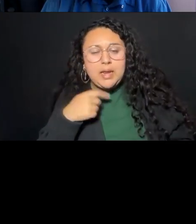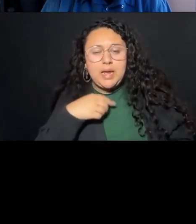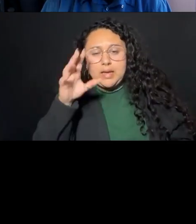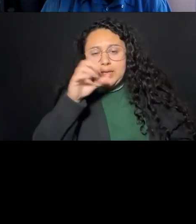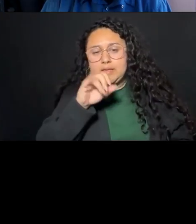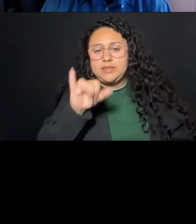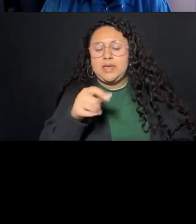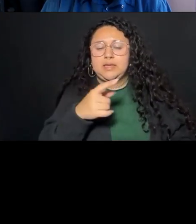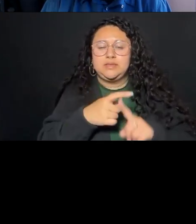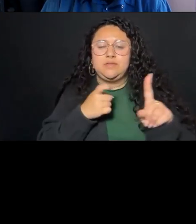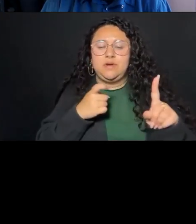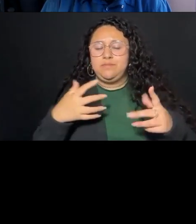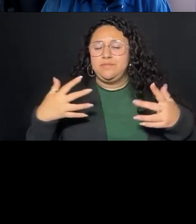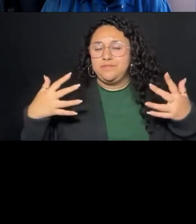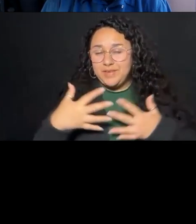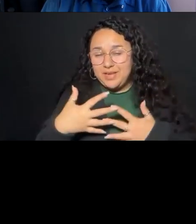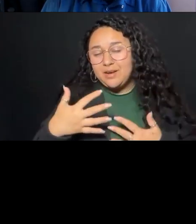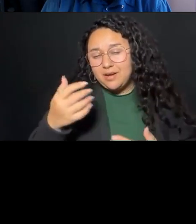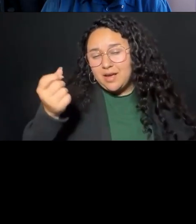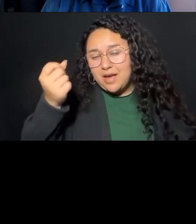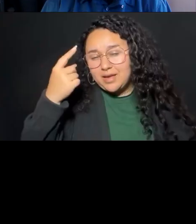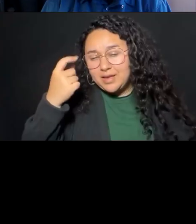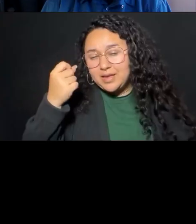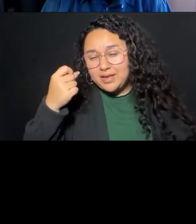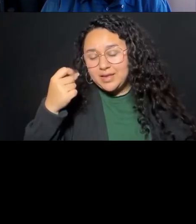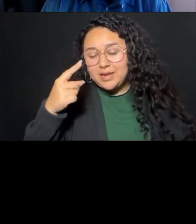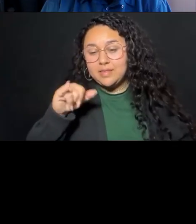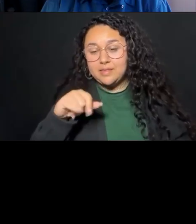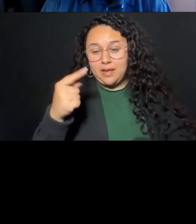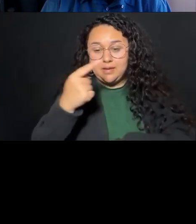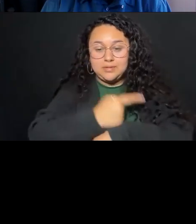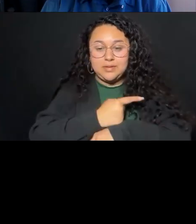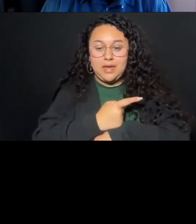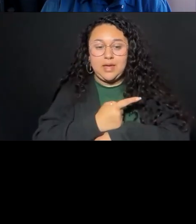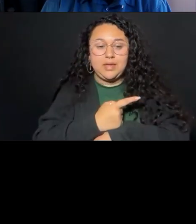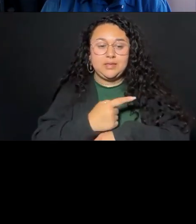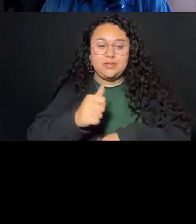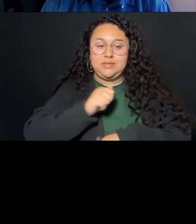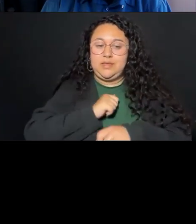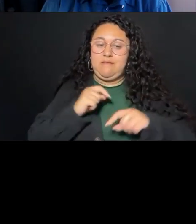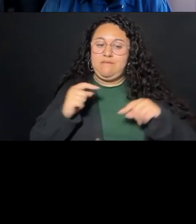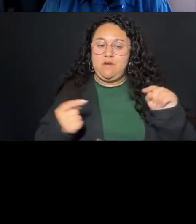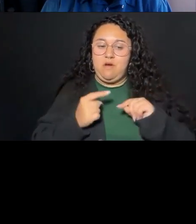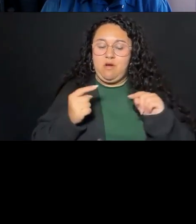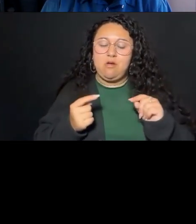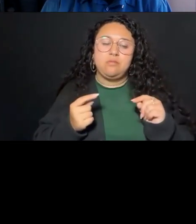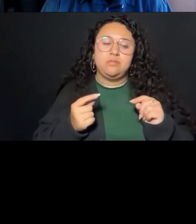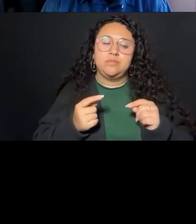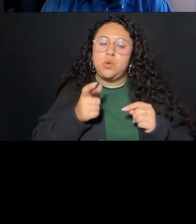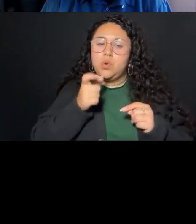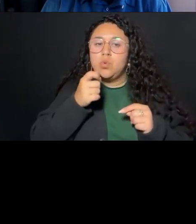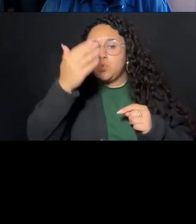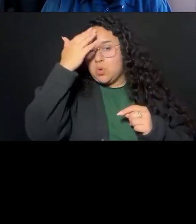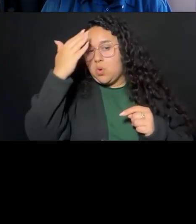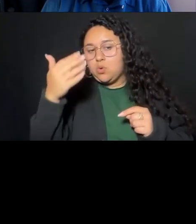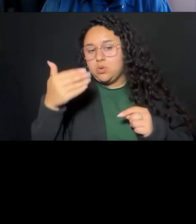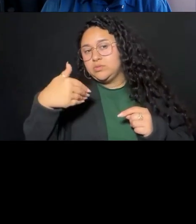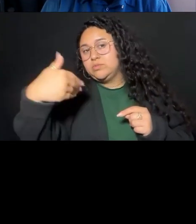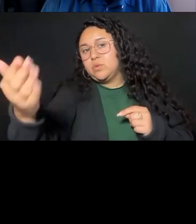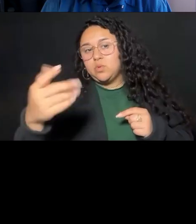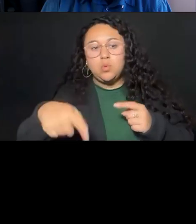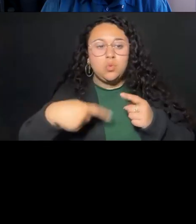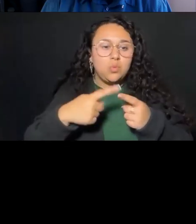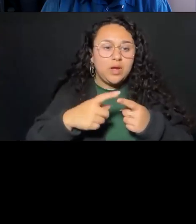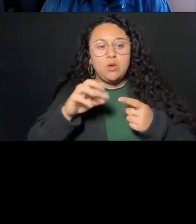that came out of like fear because like that day it was like self harming. Like, who knows when